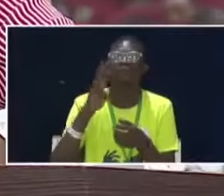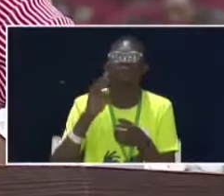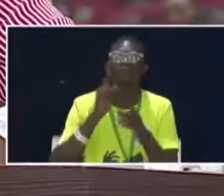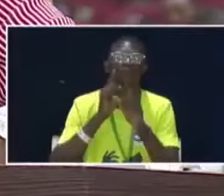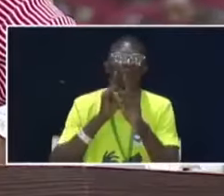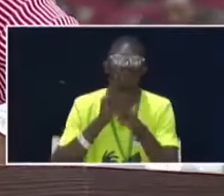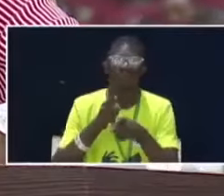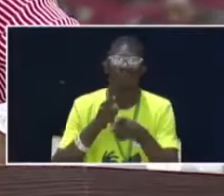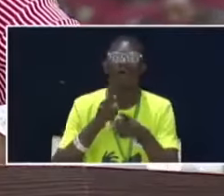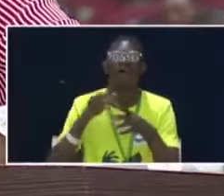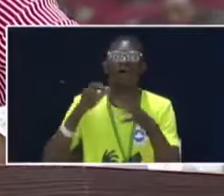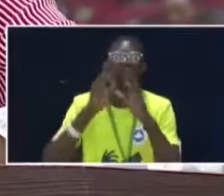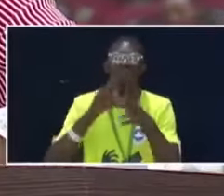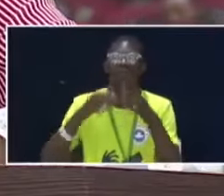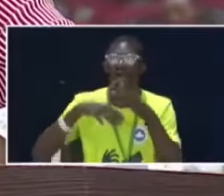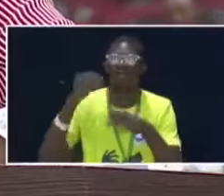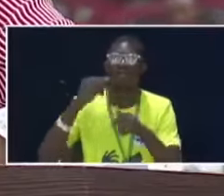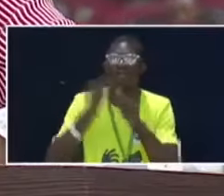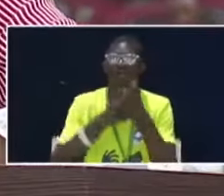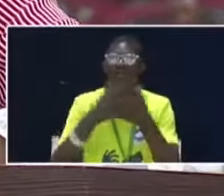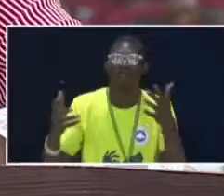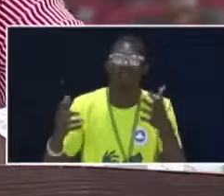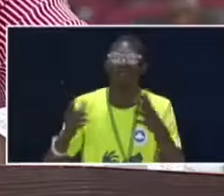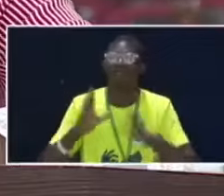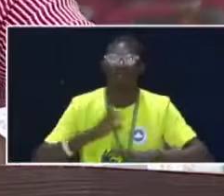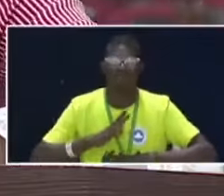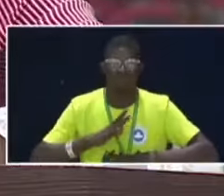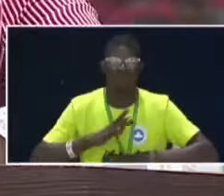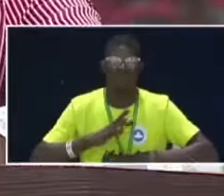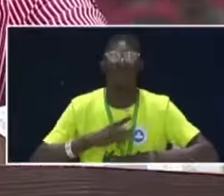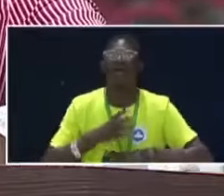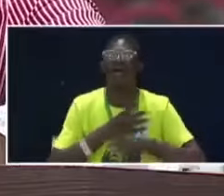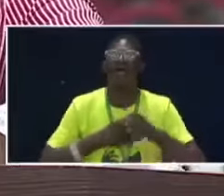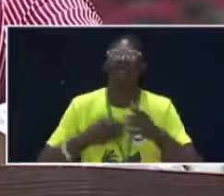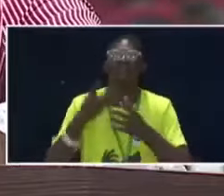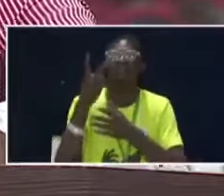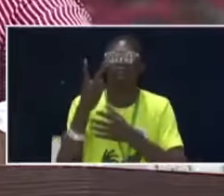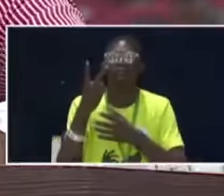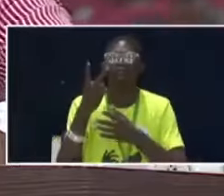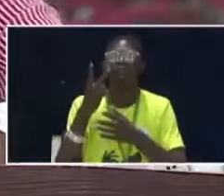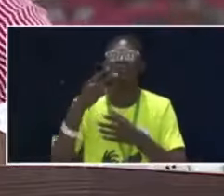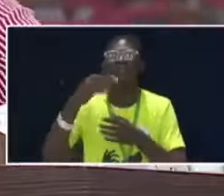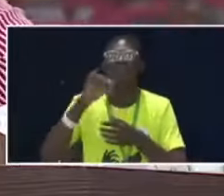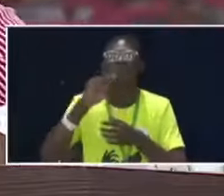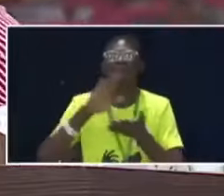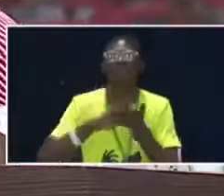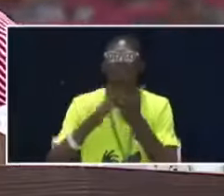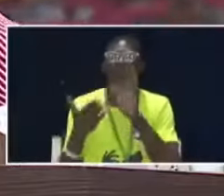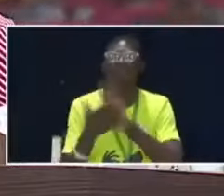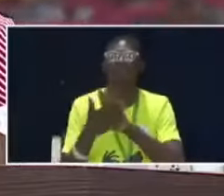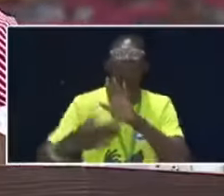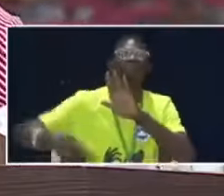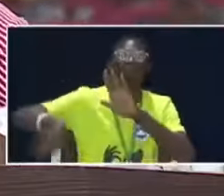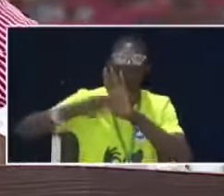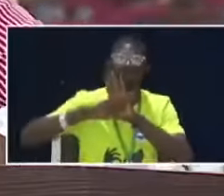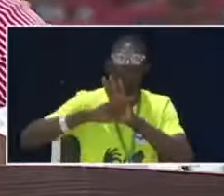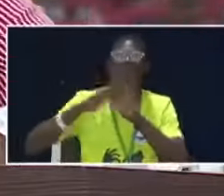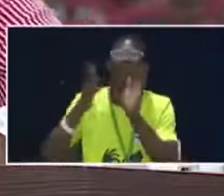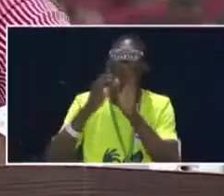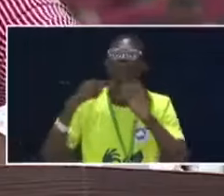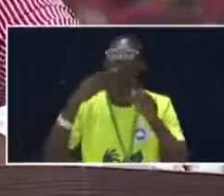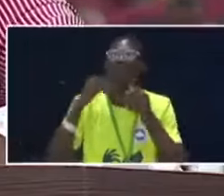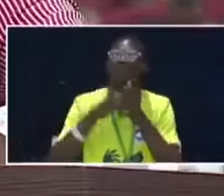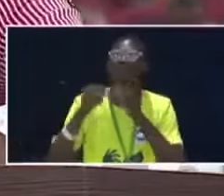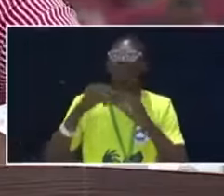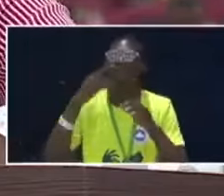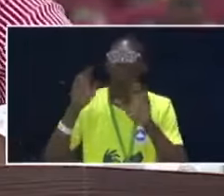results came out. Everything is fine. And the two HIV results came out negative. Who